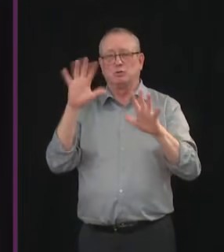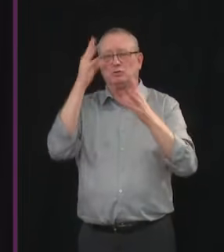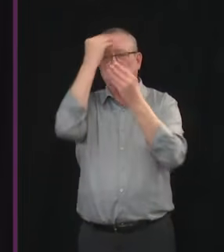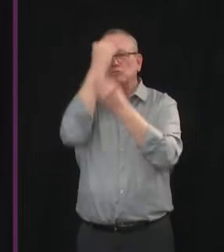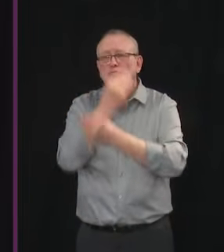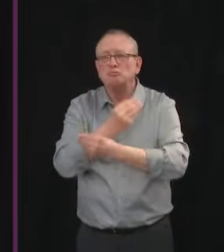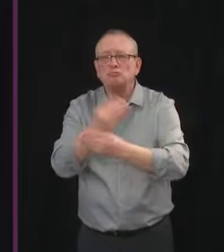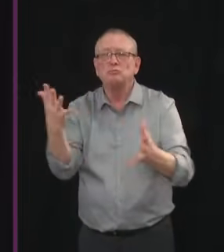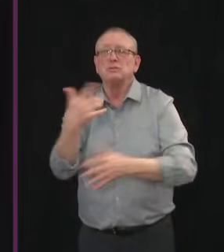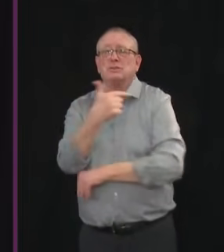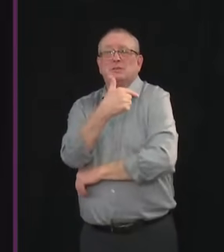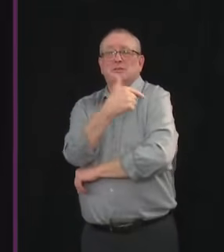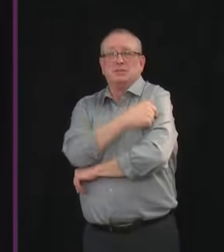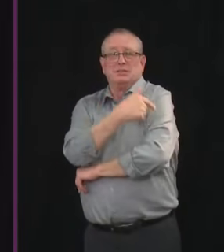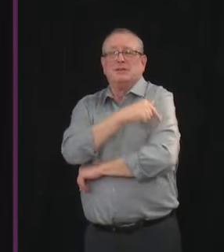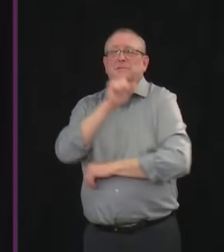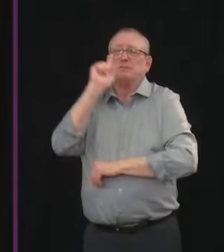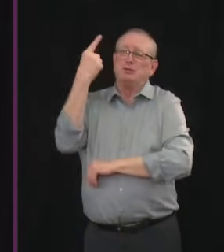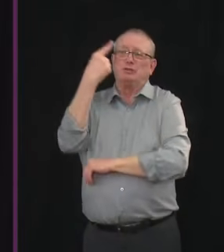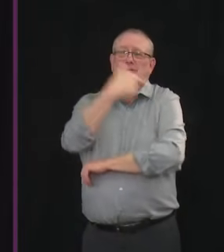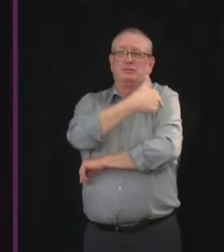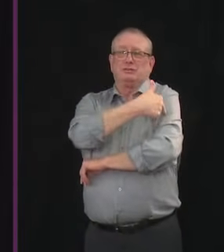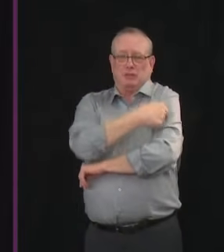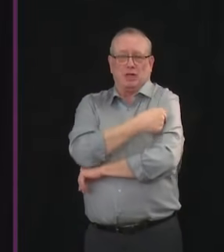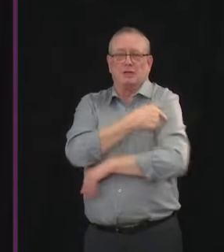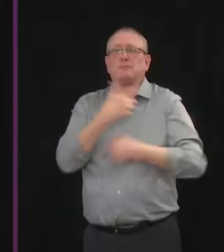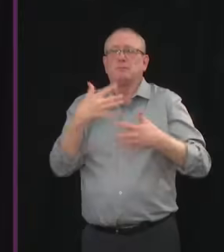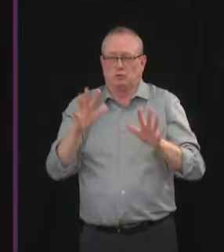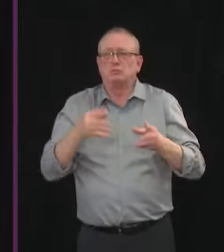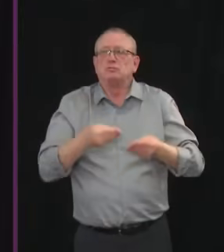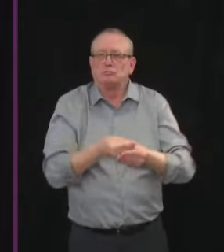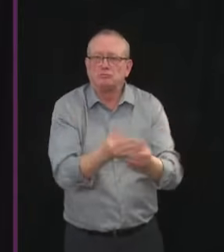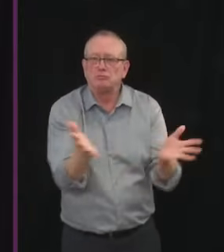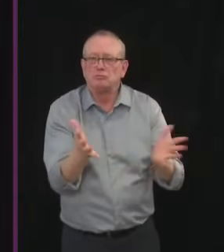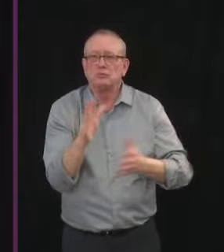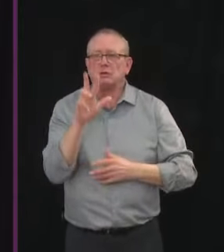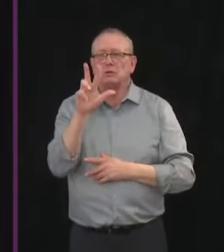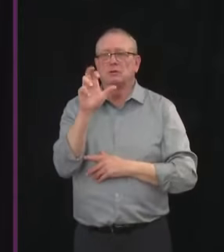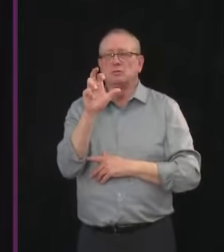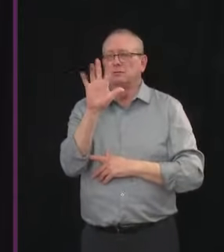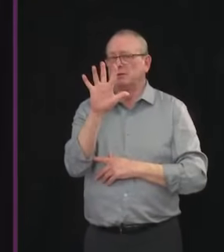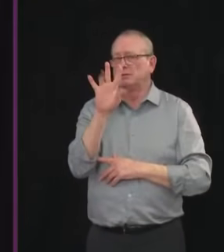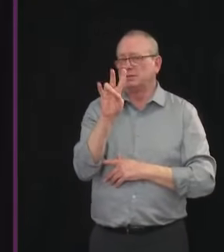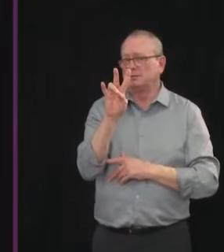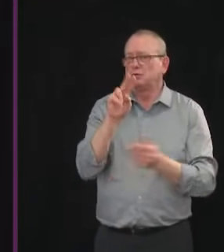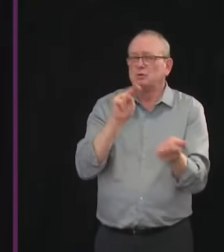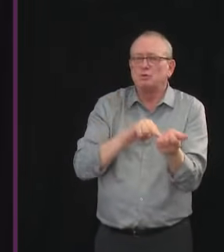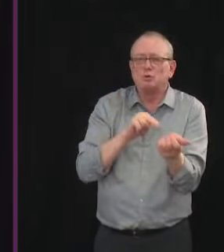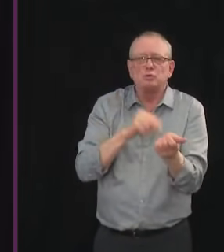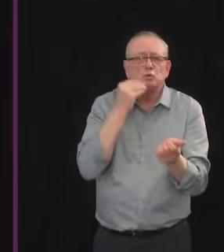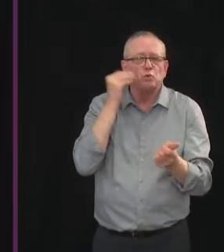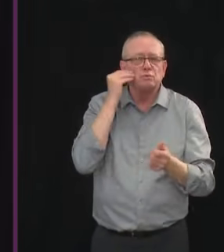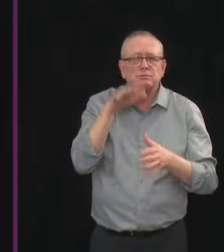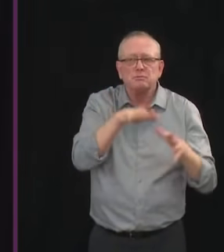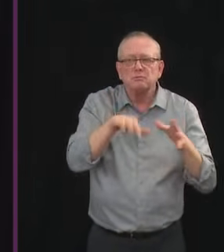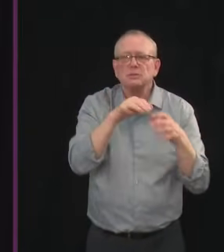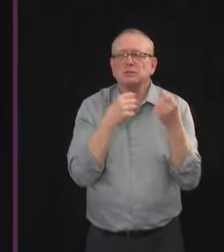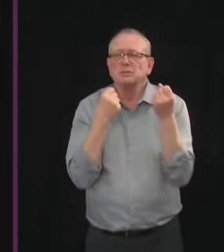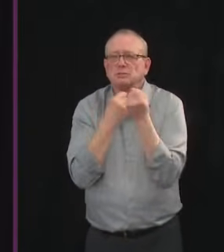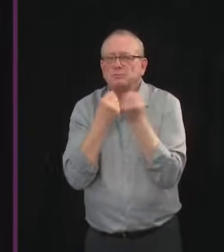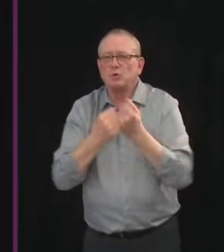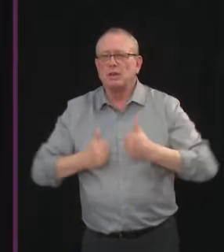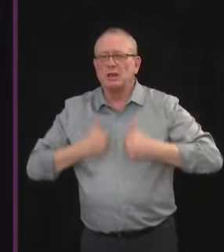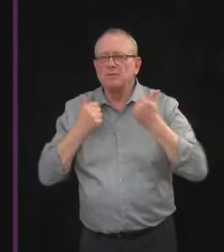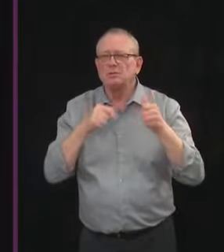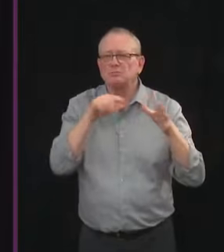357 long-term care and designated supportive living facilities in Alberta. I know that residents and families with loved ones at